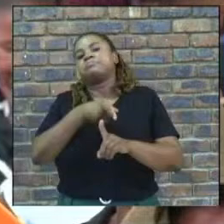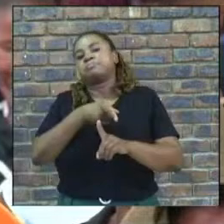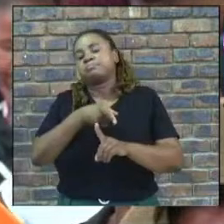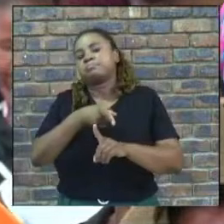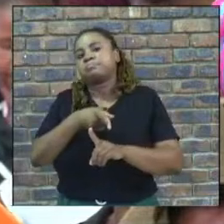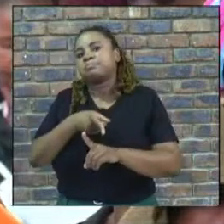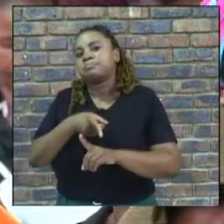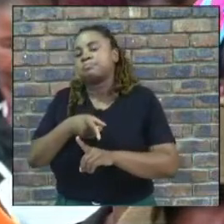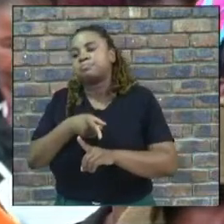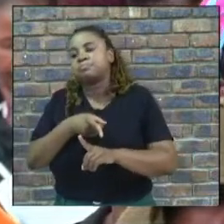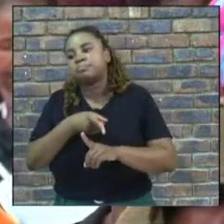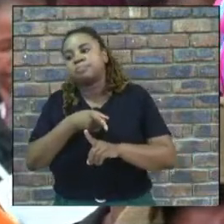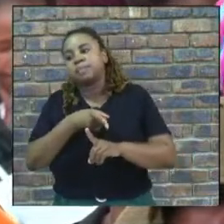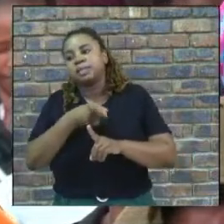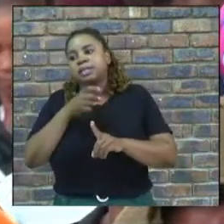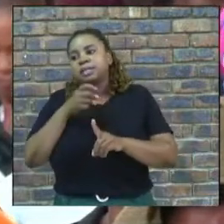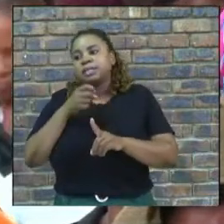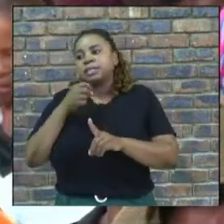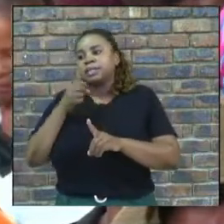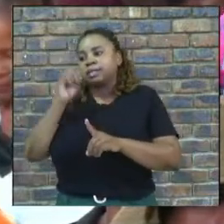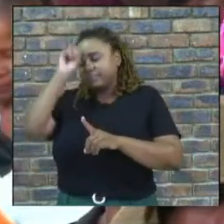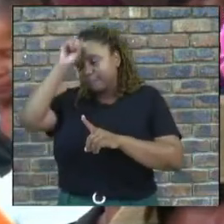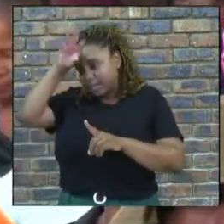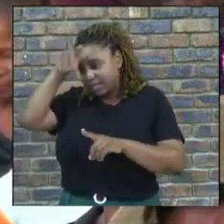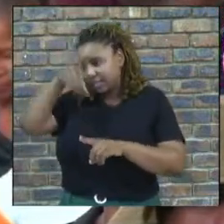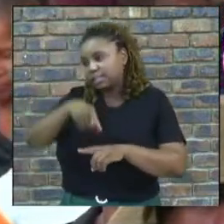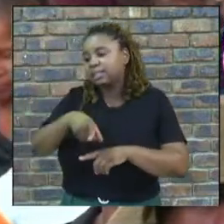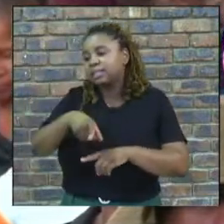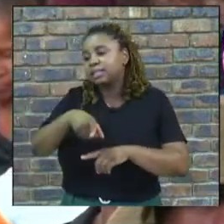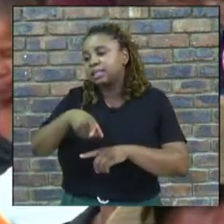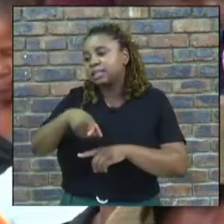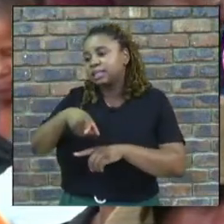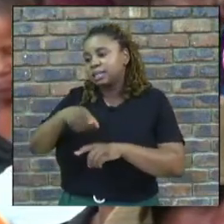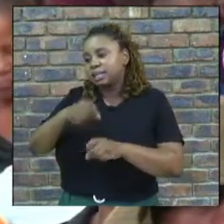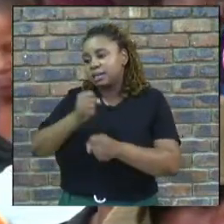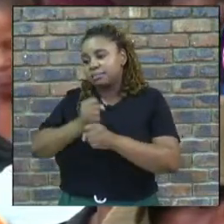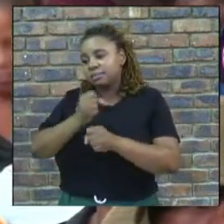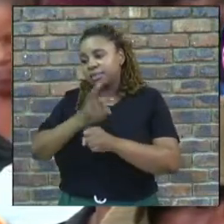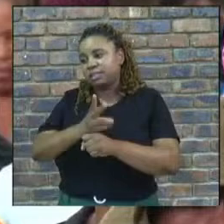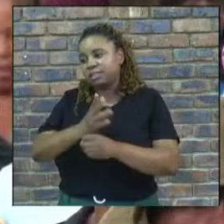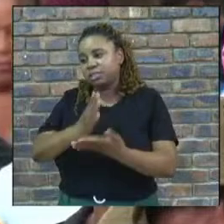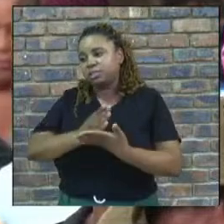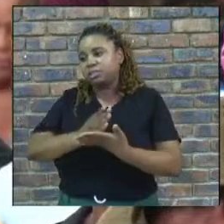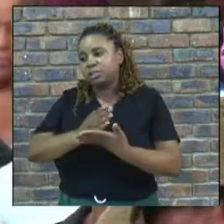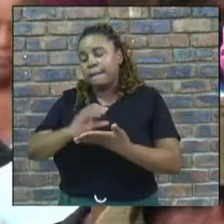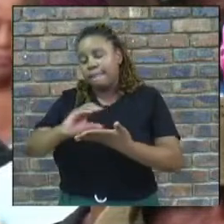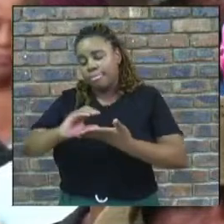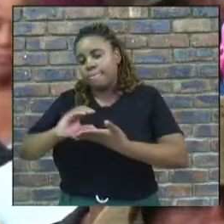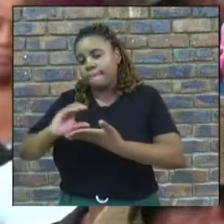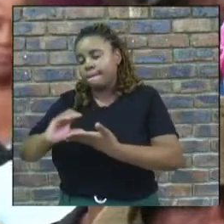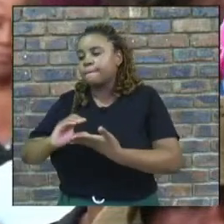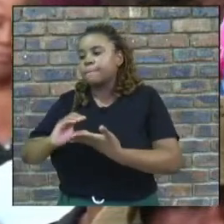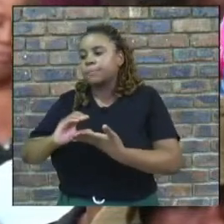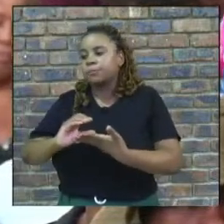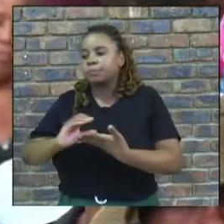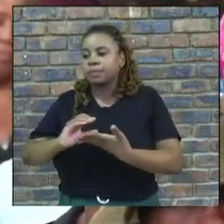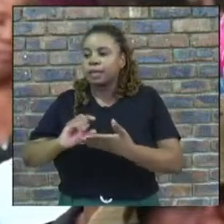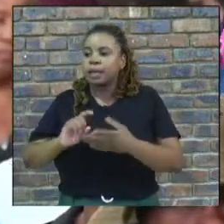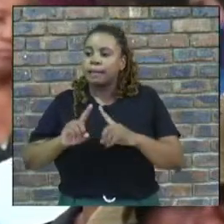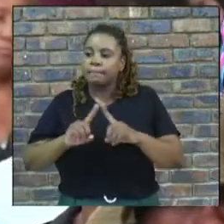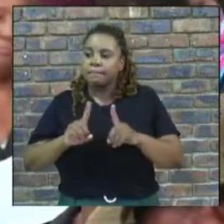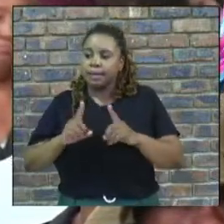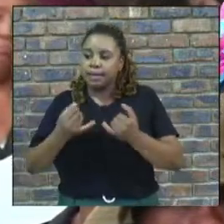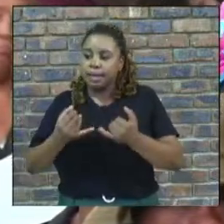mining kunabantu abasebenza lapha abanama benefits abawatholayo, but now since badila direct namazamazama